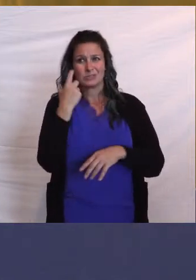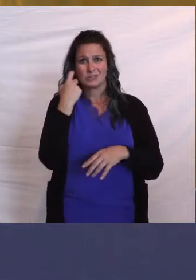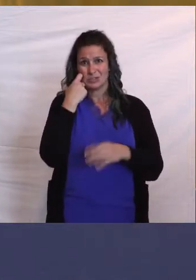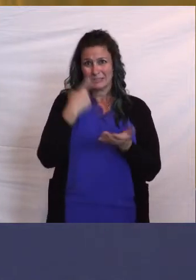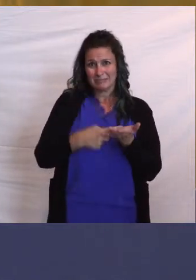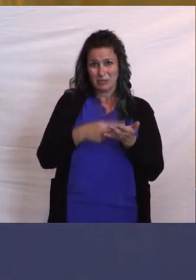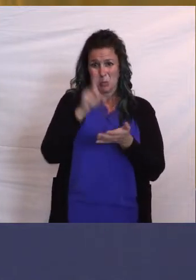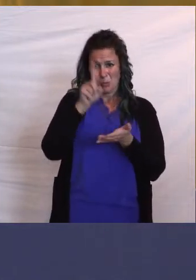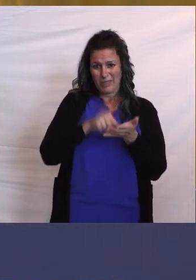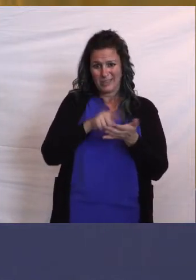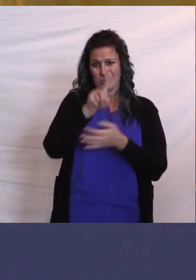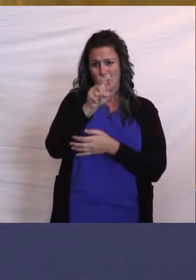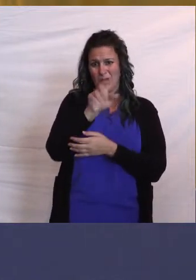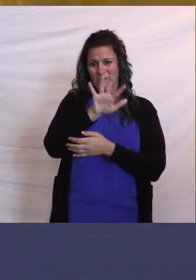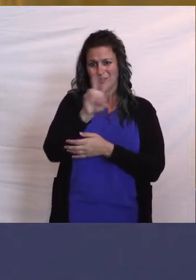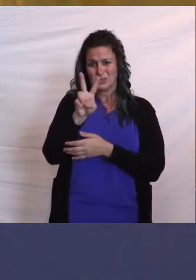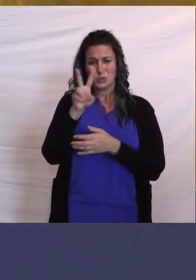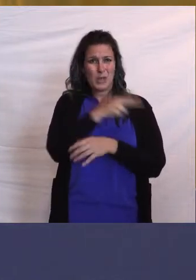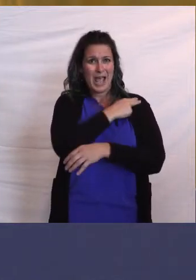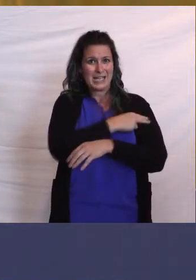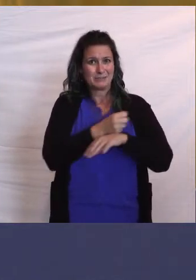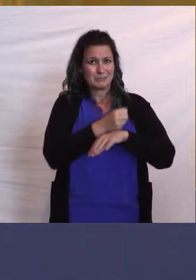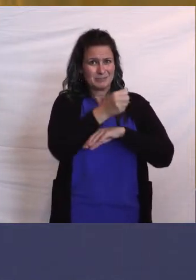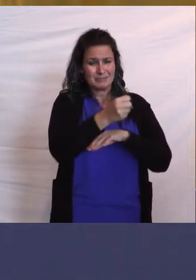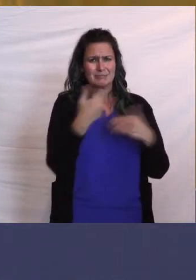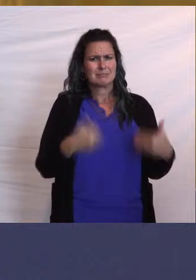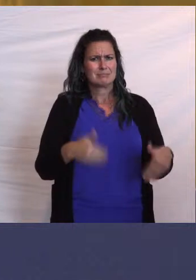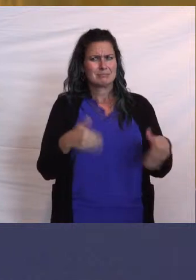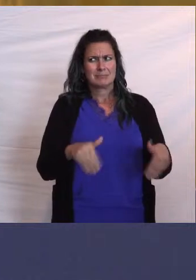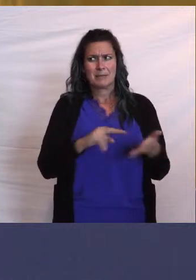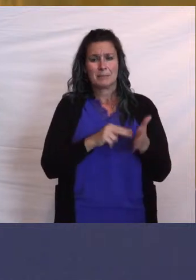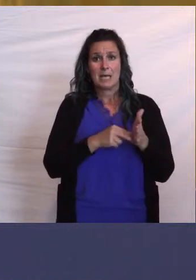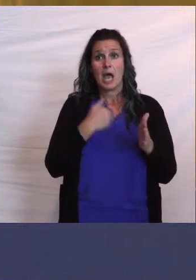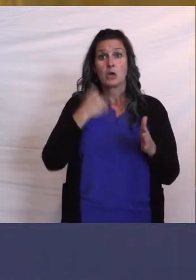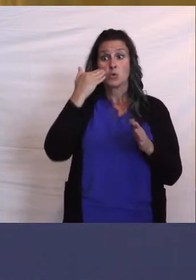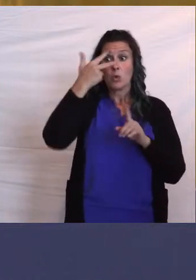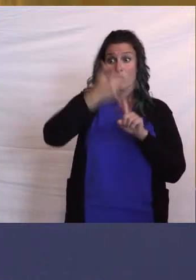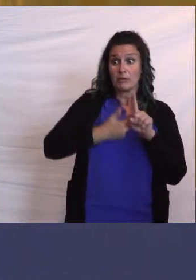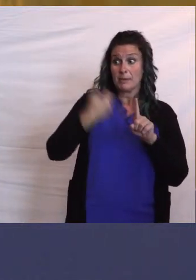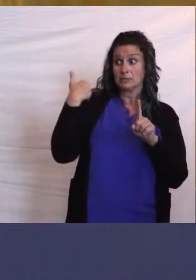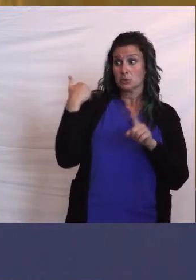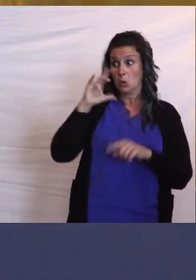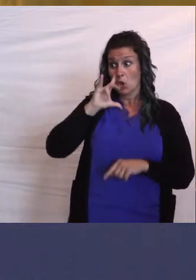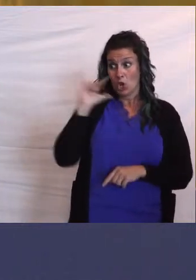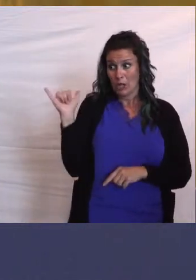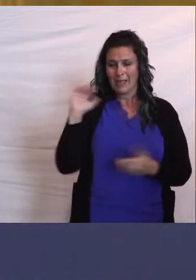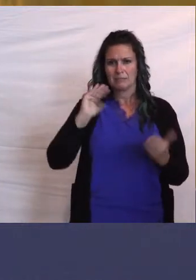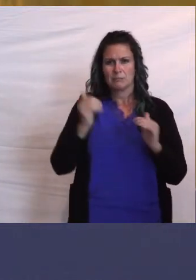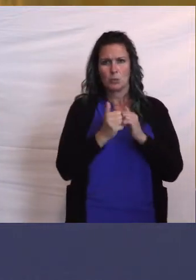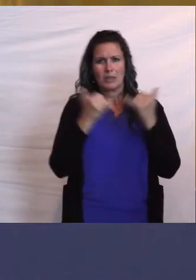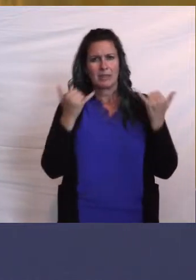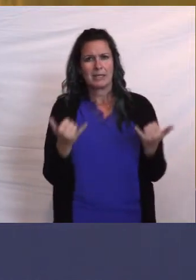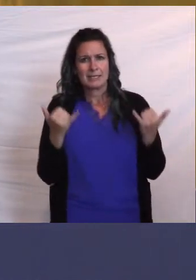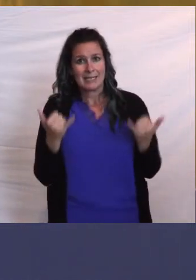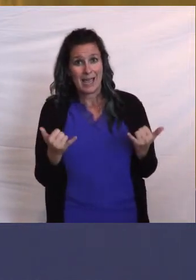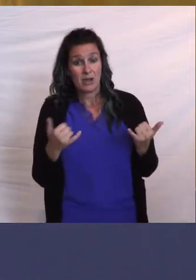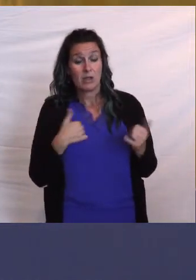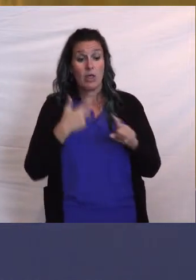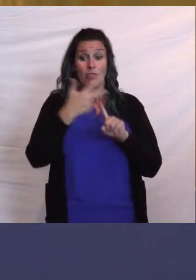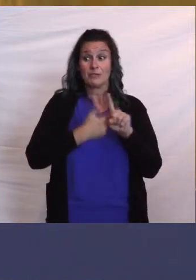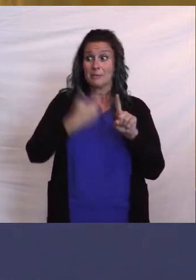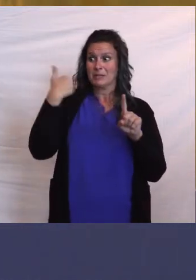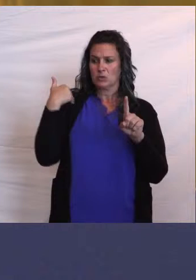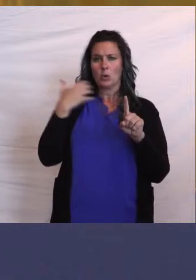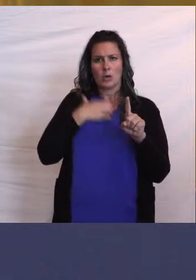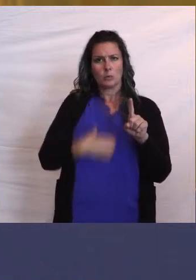about, 1,152, we know where we were 3 months ago. That is where we hope to be